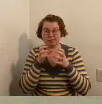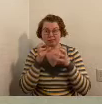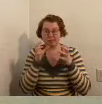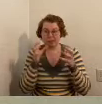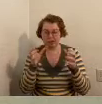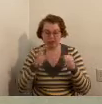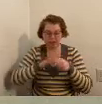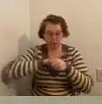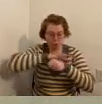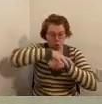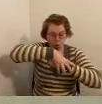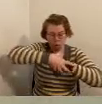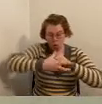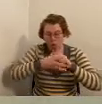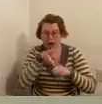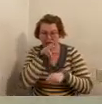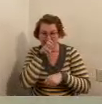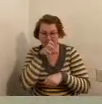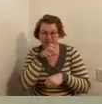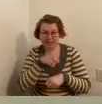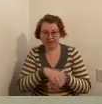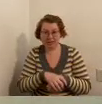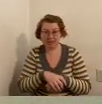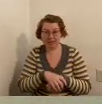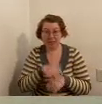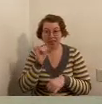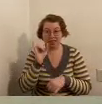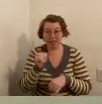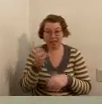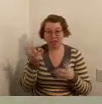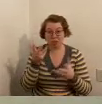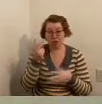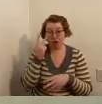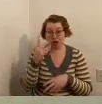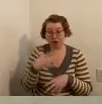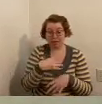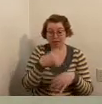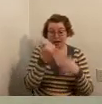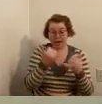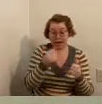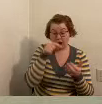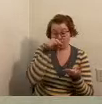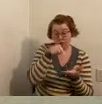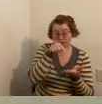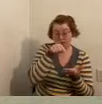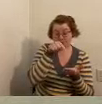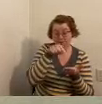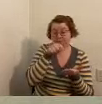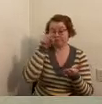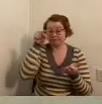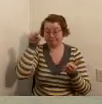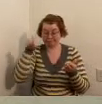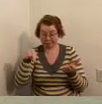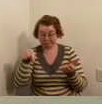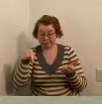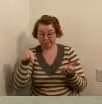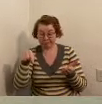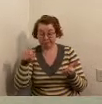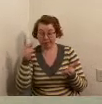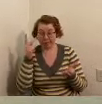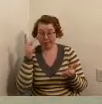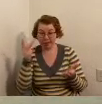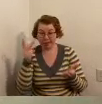with ice. So that's what it looks like now. And that's